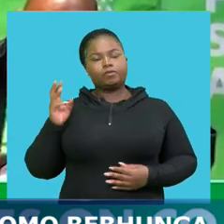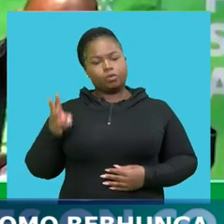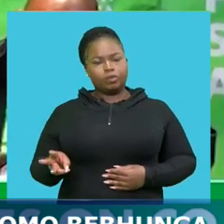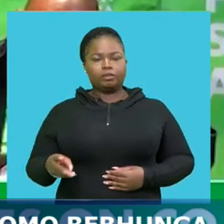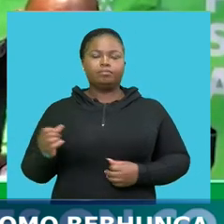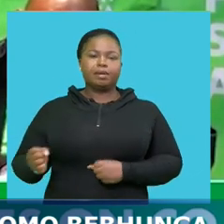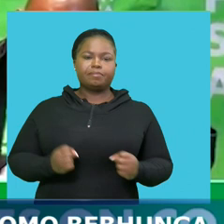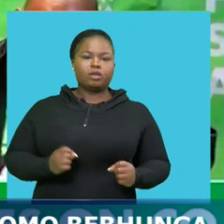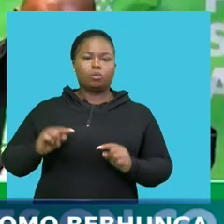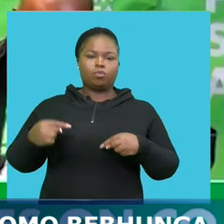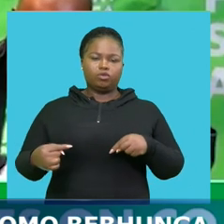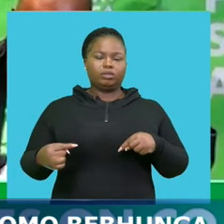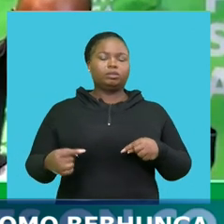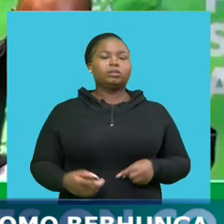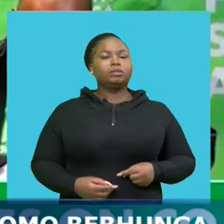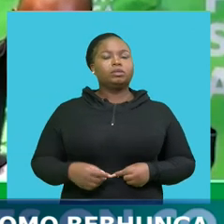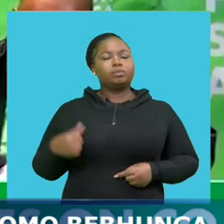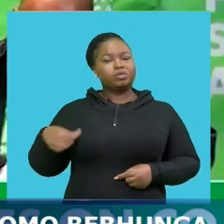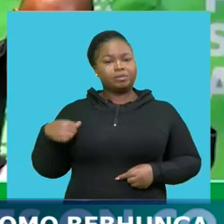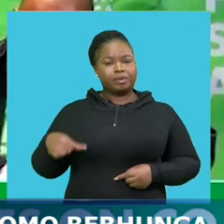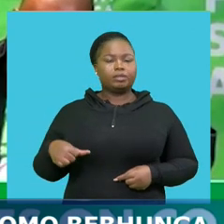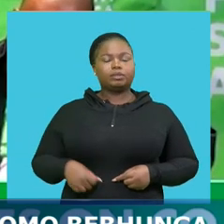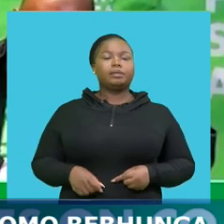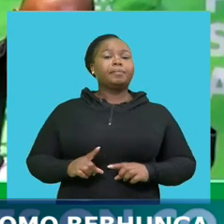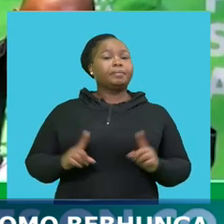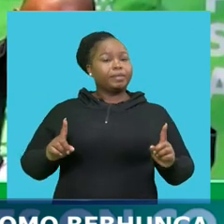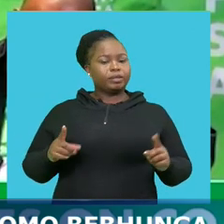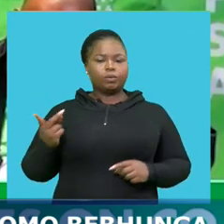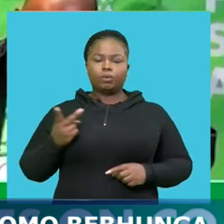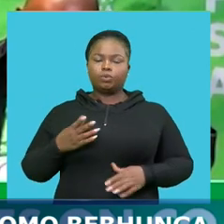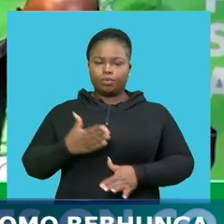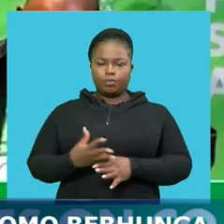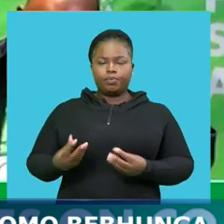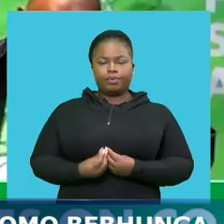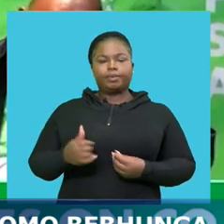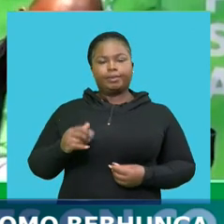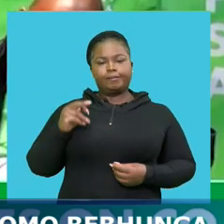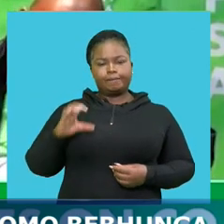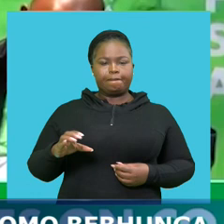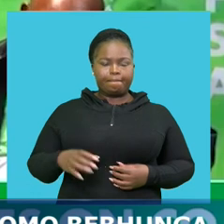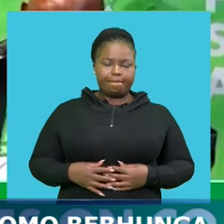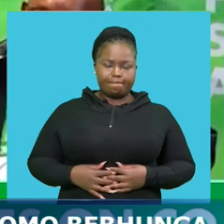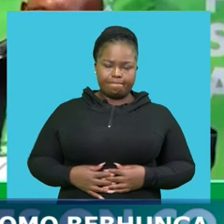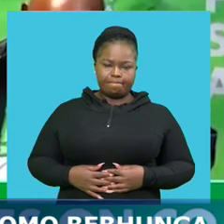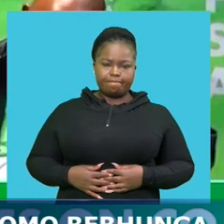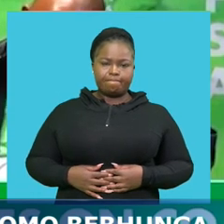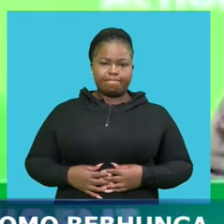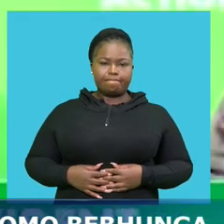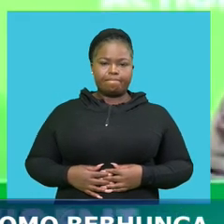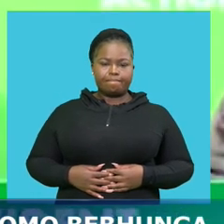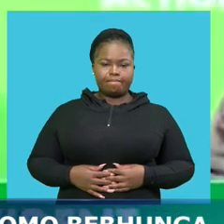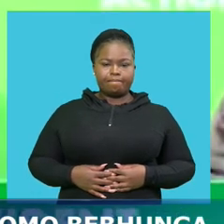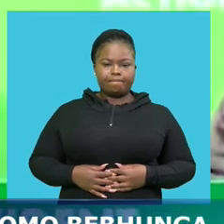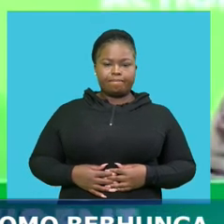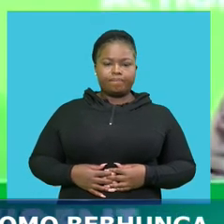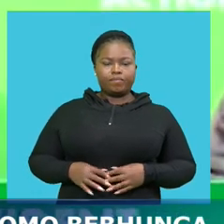kuhlala njengeqela eliphikisayo kumasipala ombaxa kodwa liza kusebenzisana ne-ANC kweminye imiba ethile.